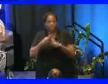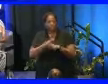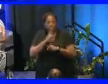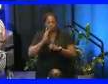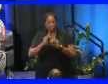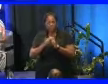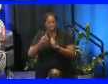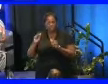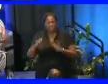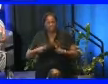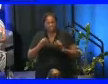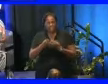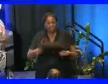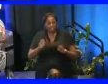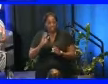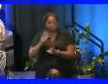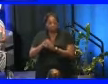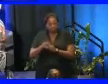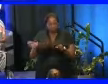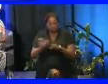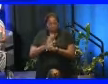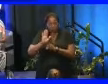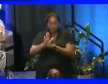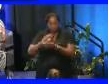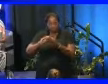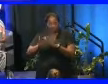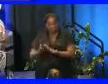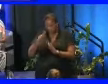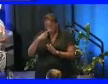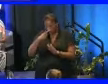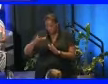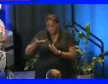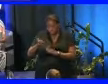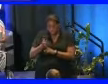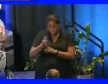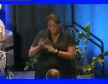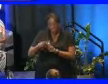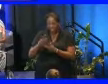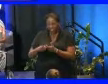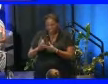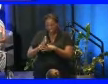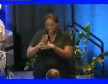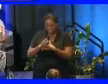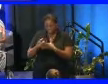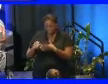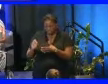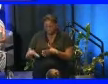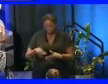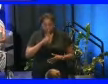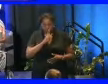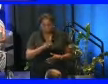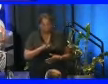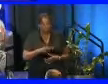can live independently and participate fully in their community? So if you could introduce yourself and share a little bit there.